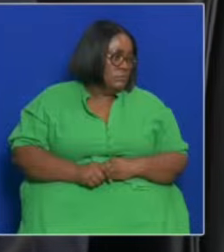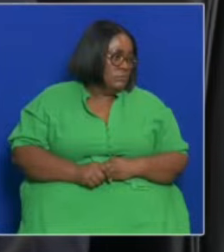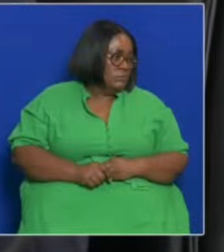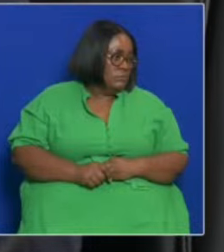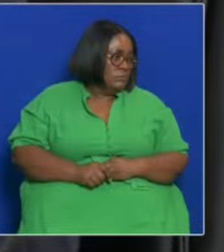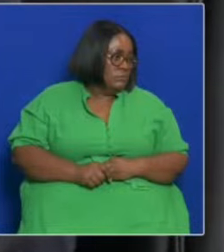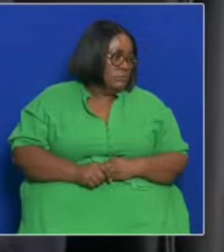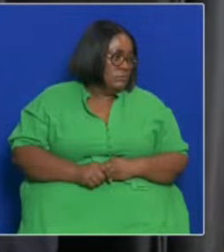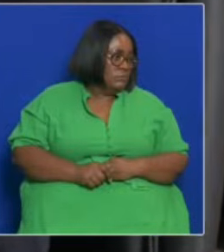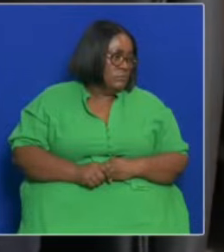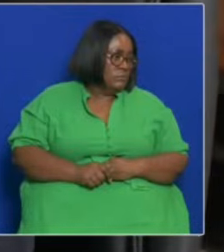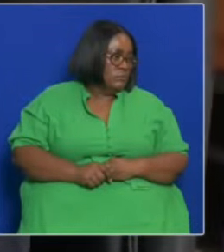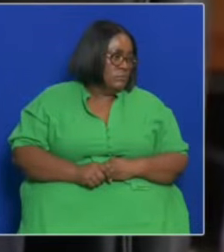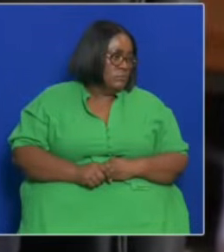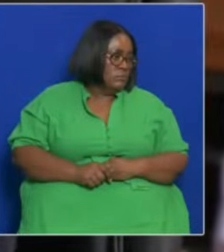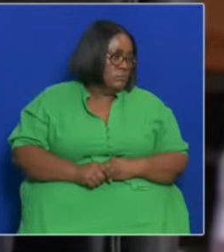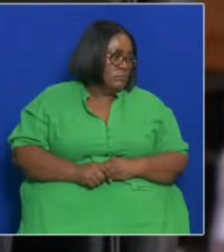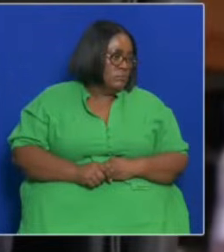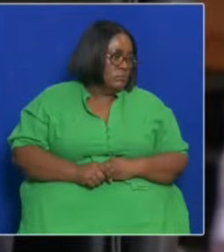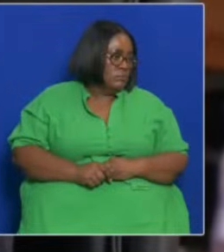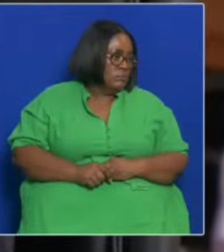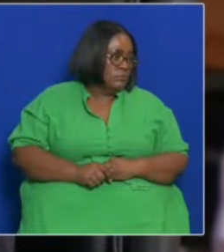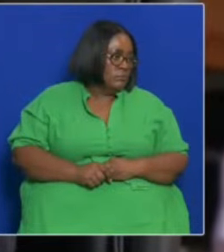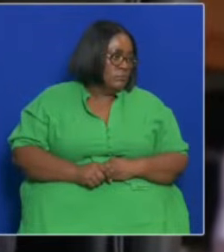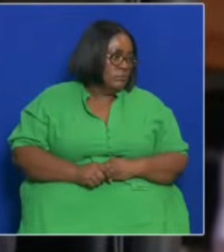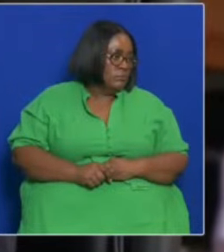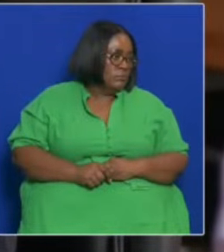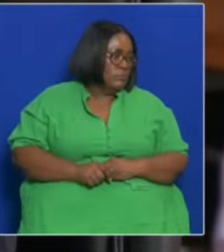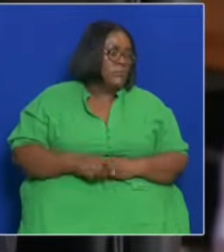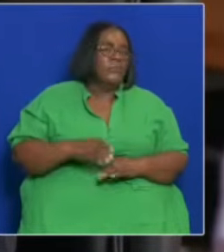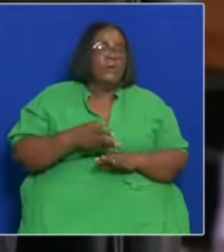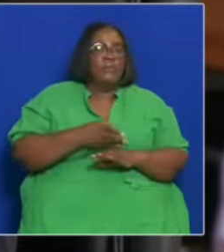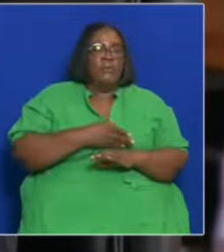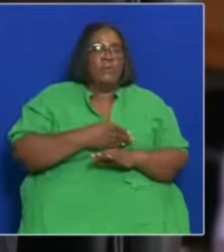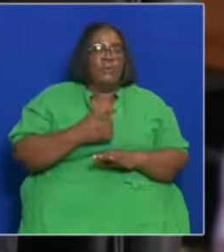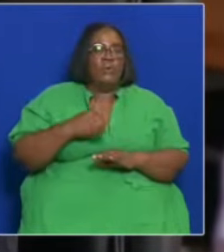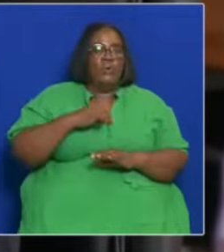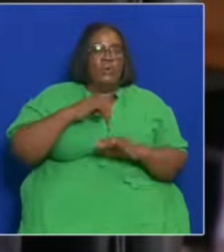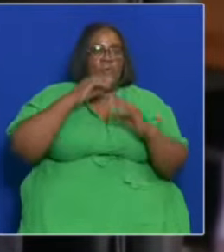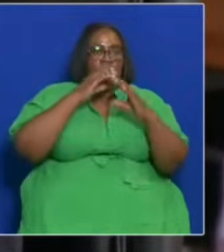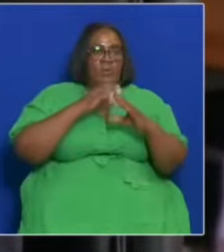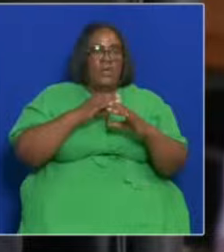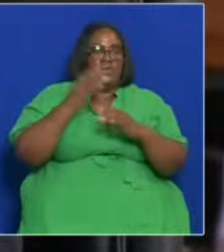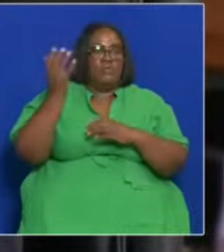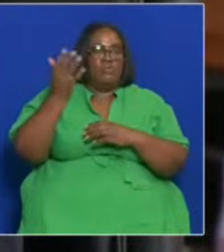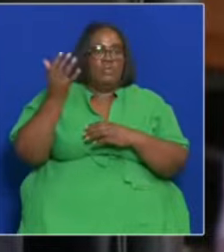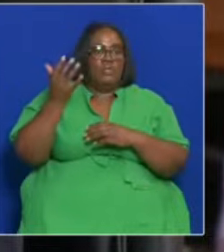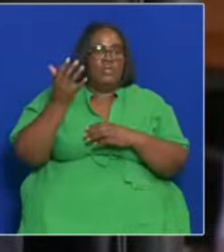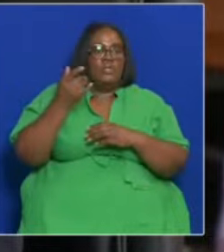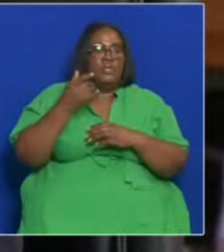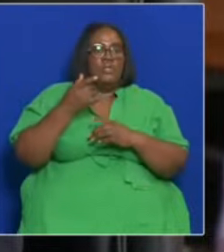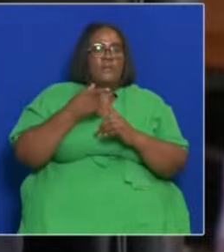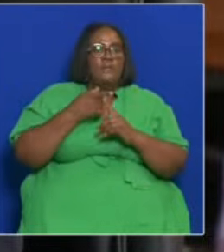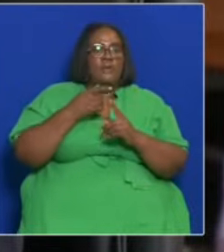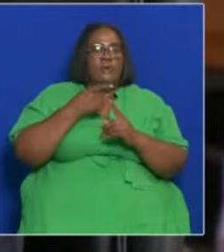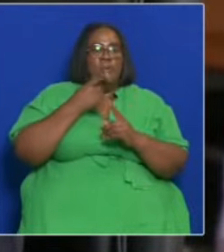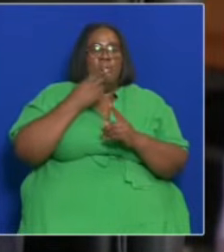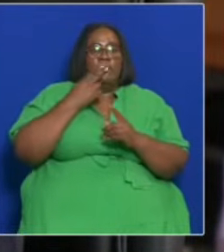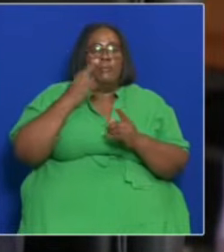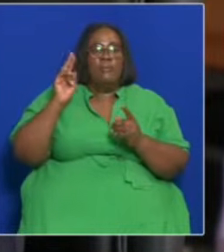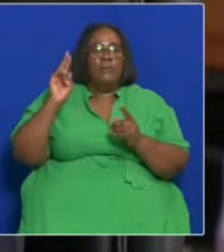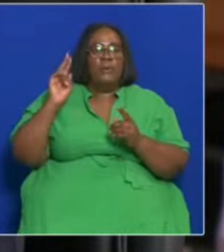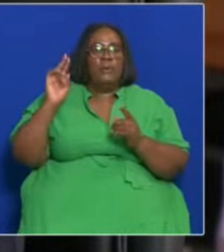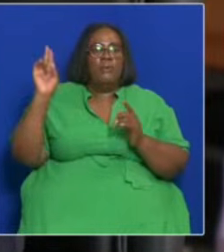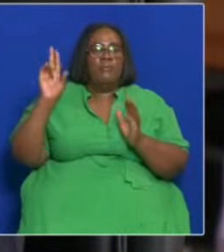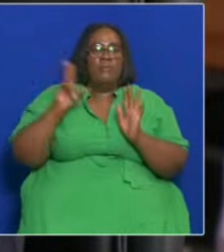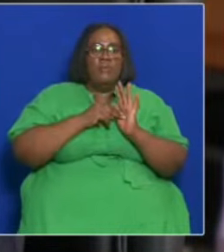to note one thing. In that affidavit from Ms. Ramsamy, she notes that on the